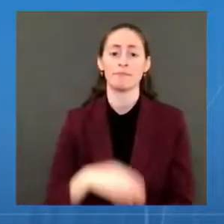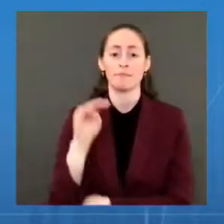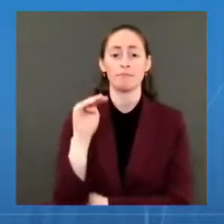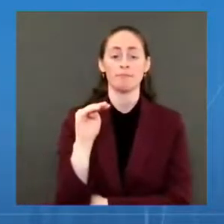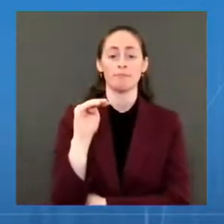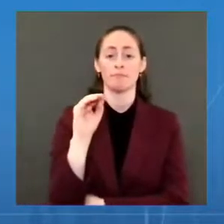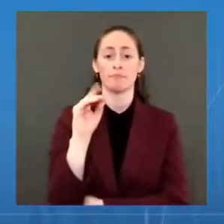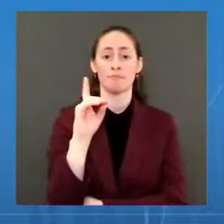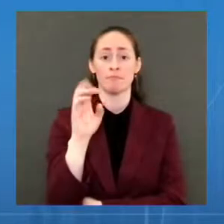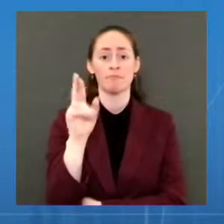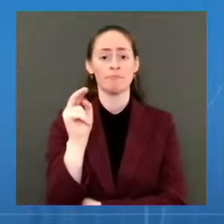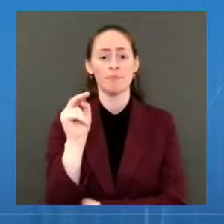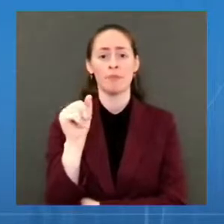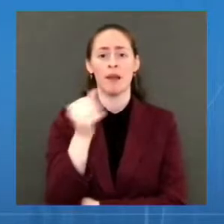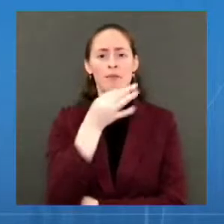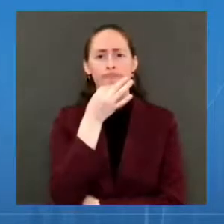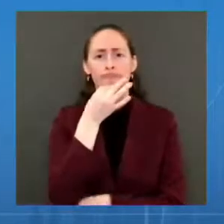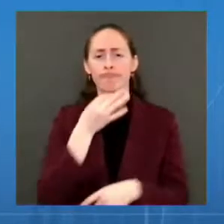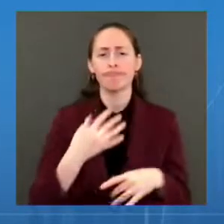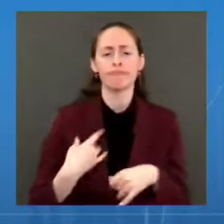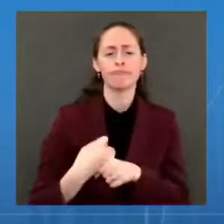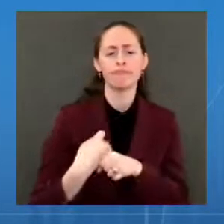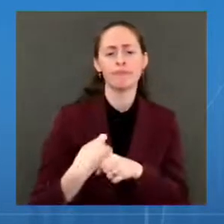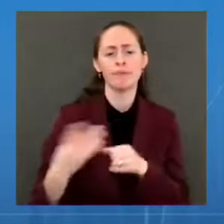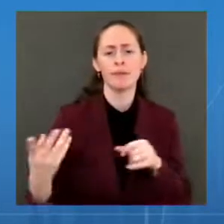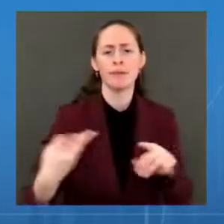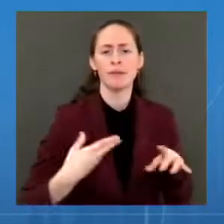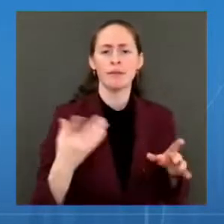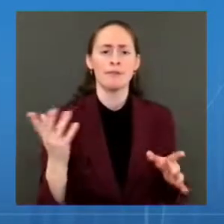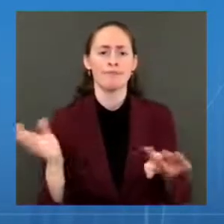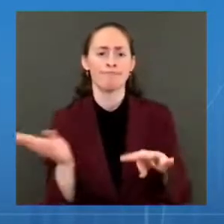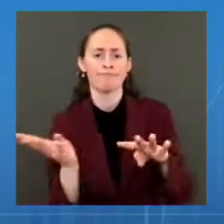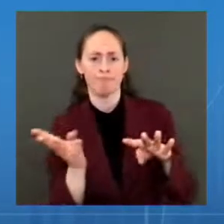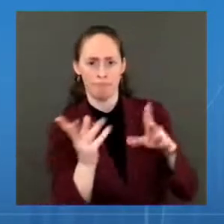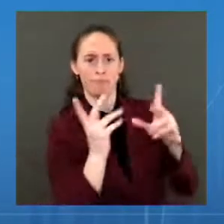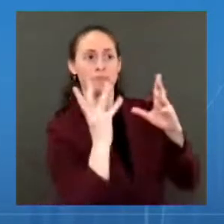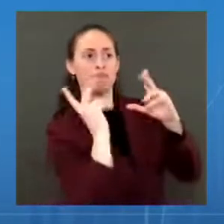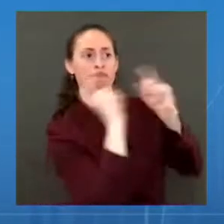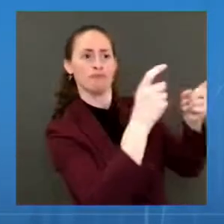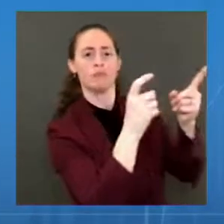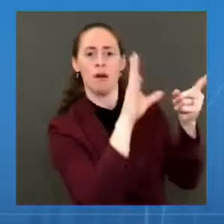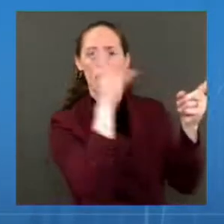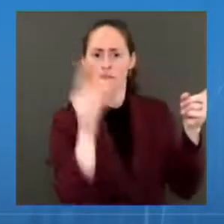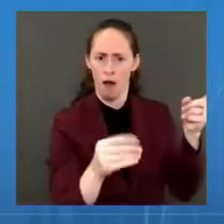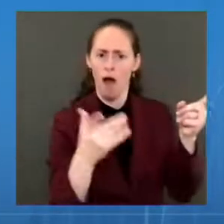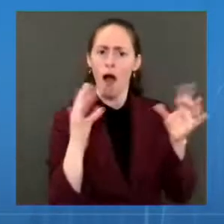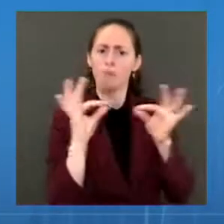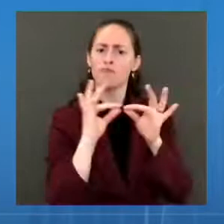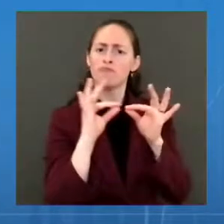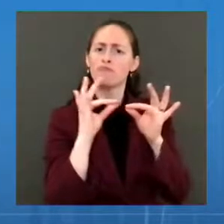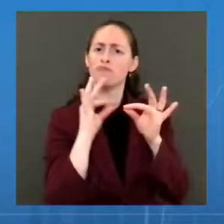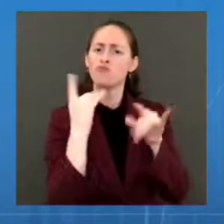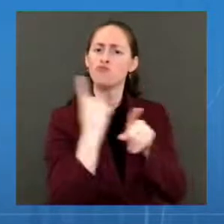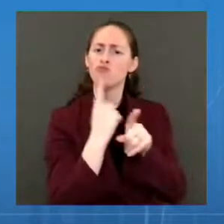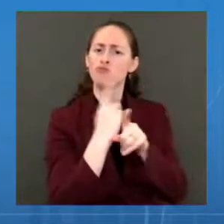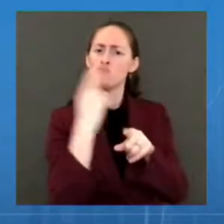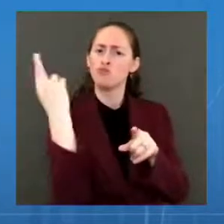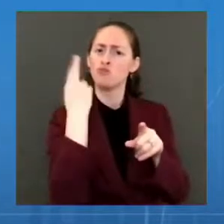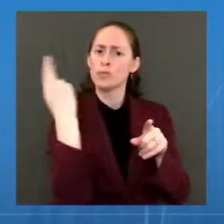of doses to the African Union. That's something that we help facilitate, including by